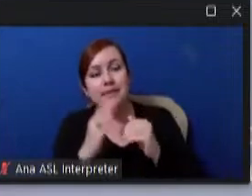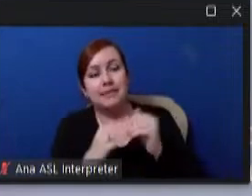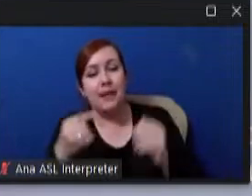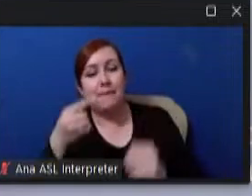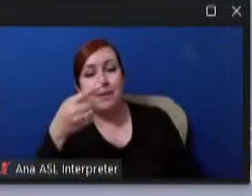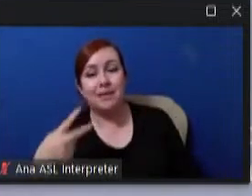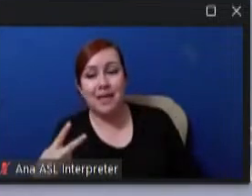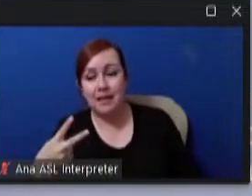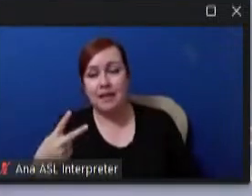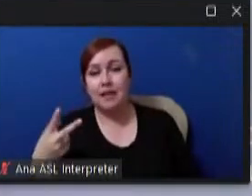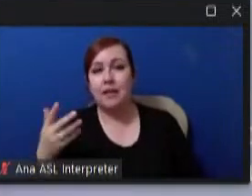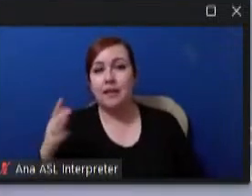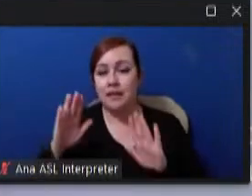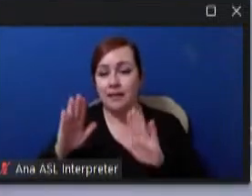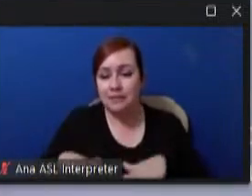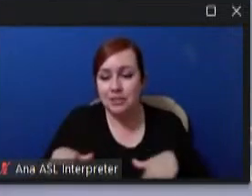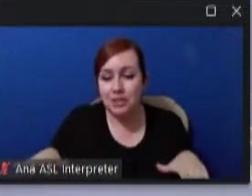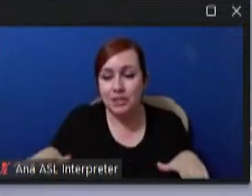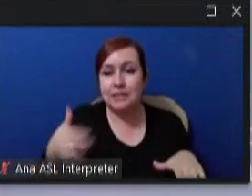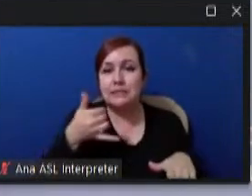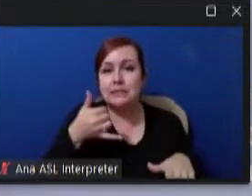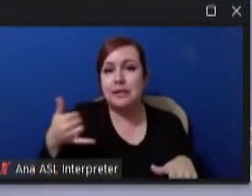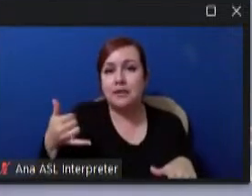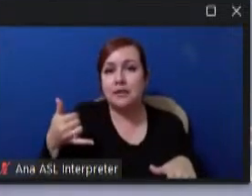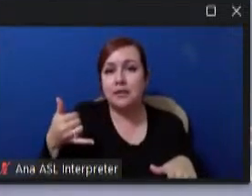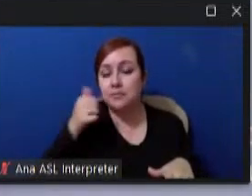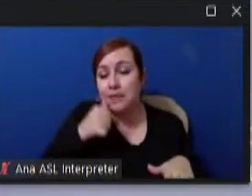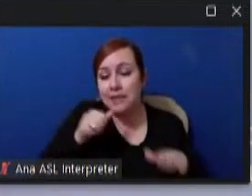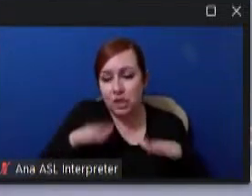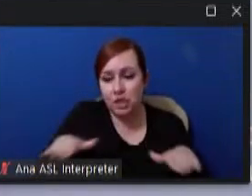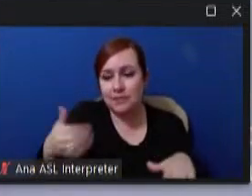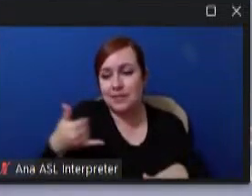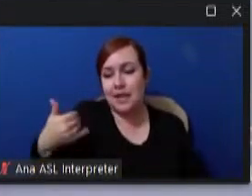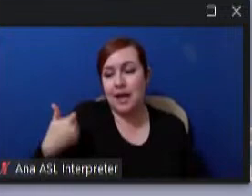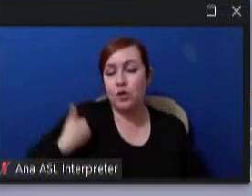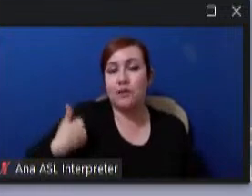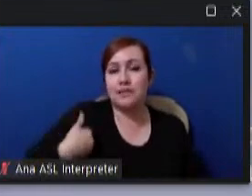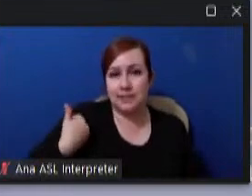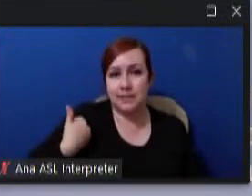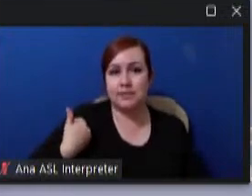more than half of them are